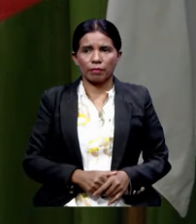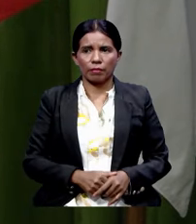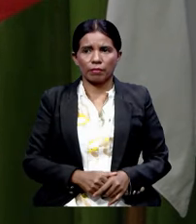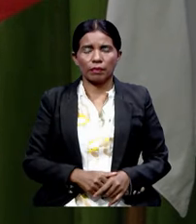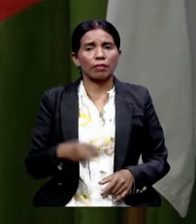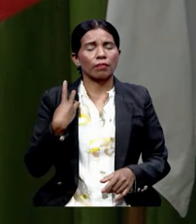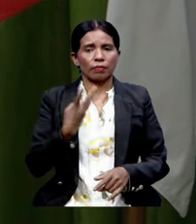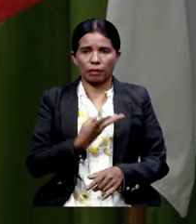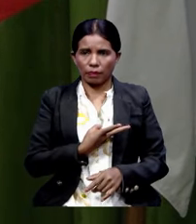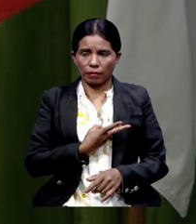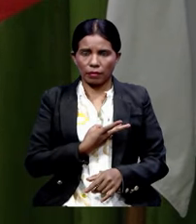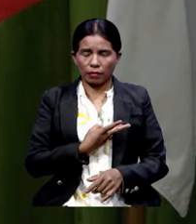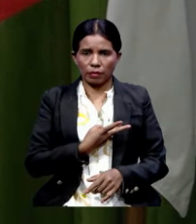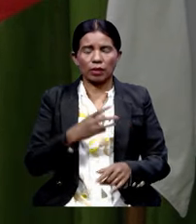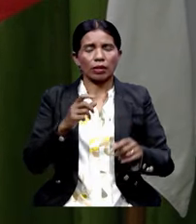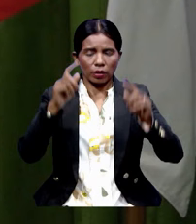we, Timorese,